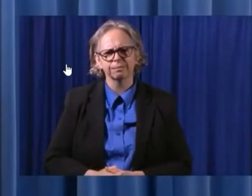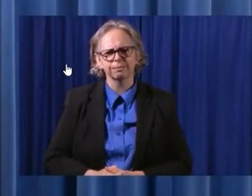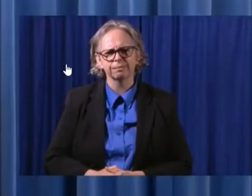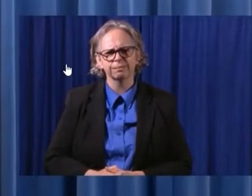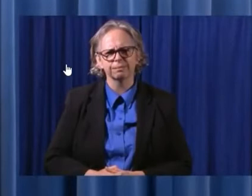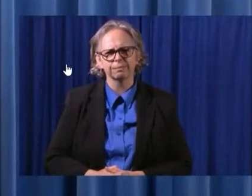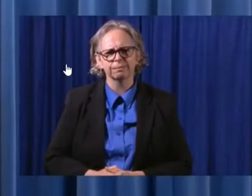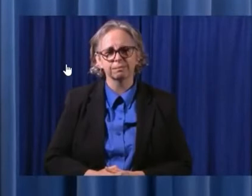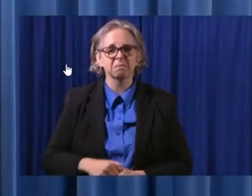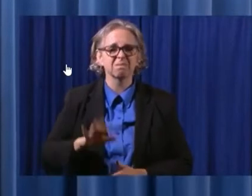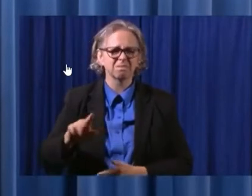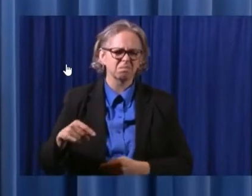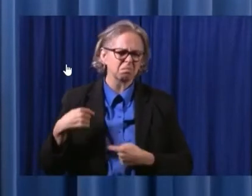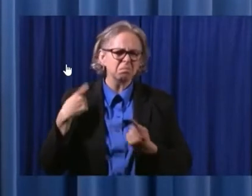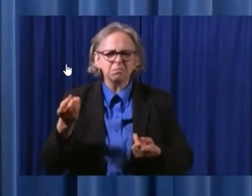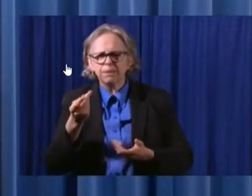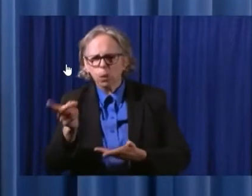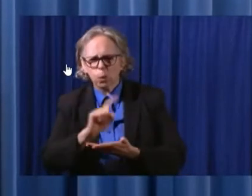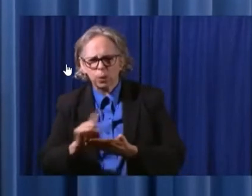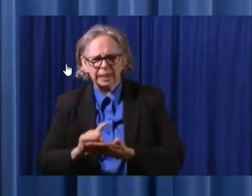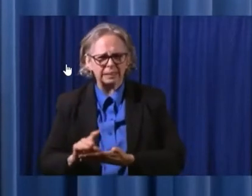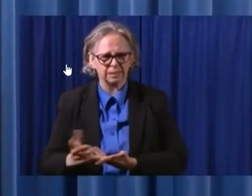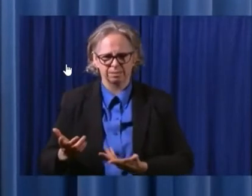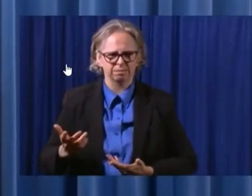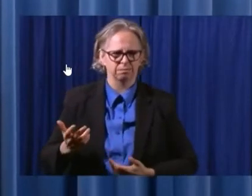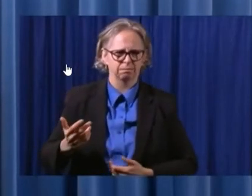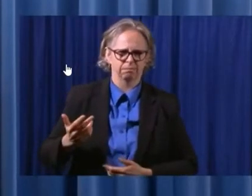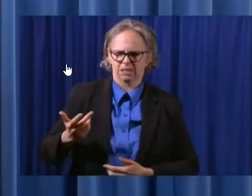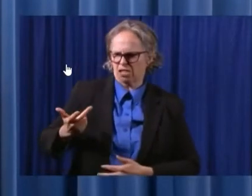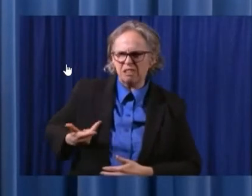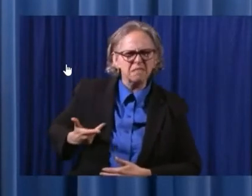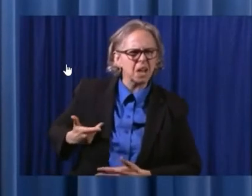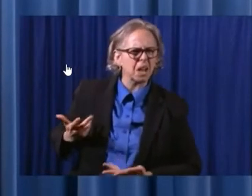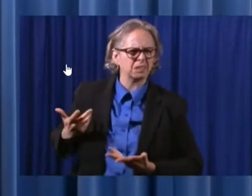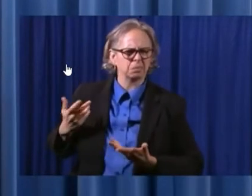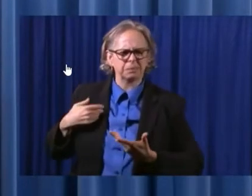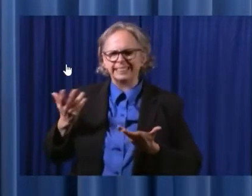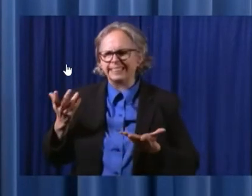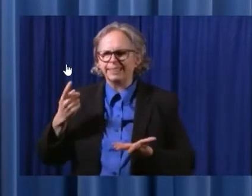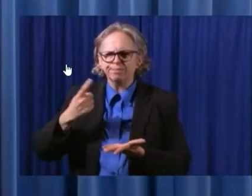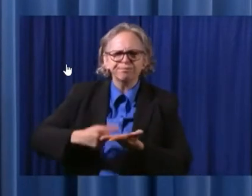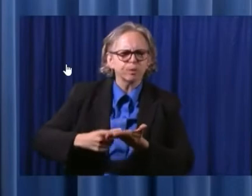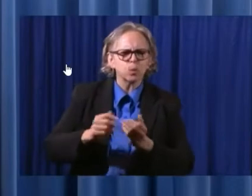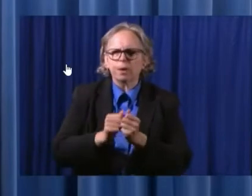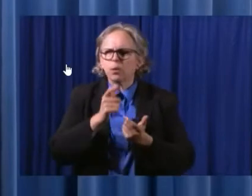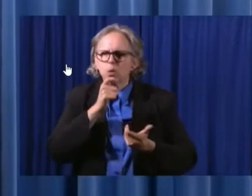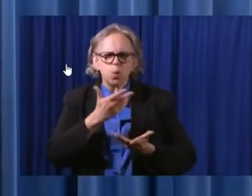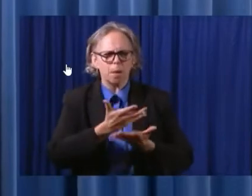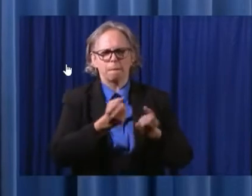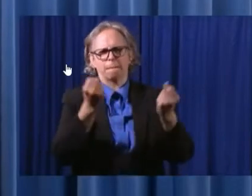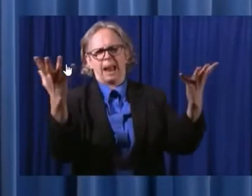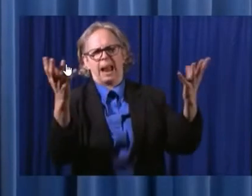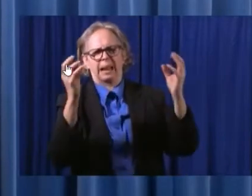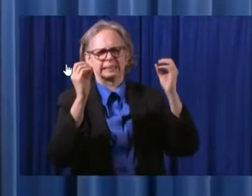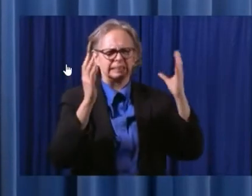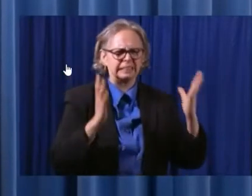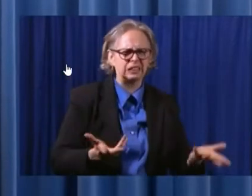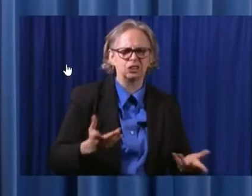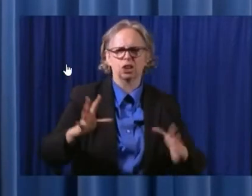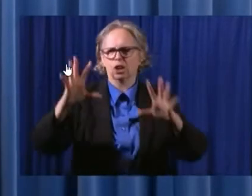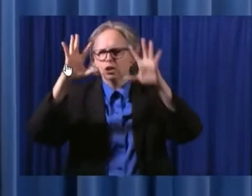Lieutenant Governor and I and our team have talked to dozens and dozens of teachers and